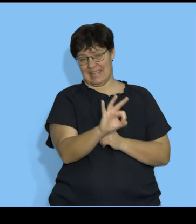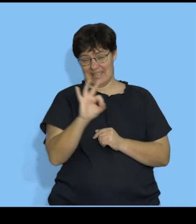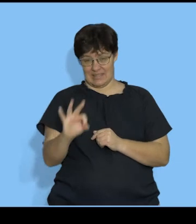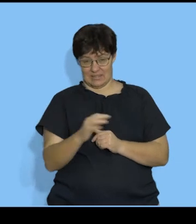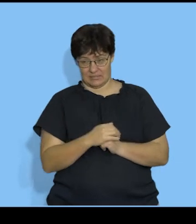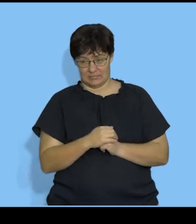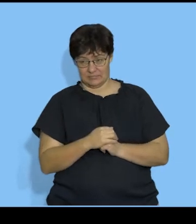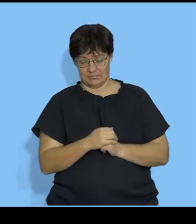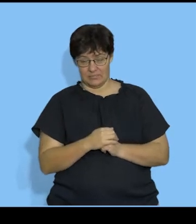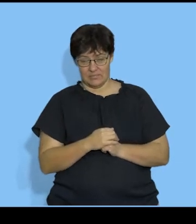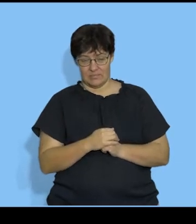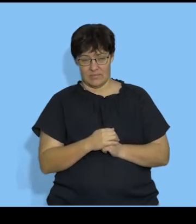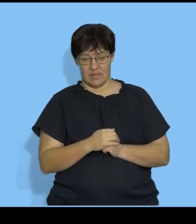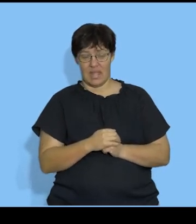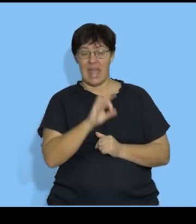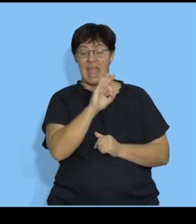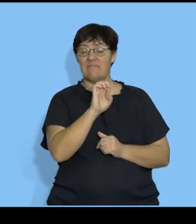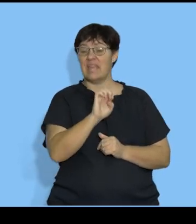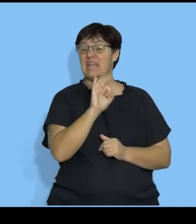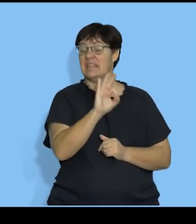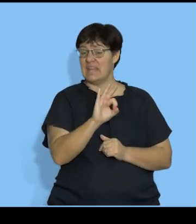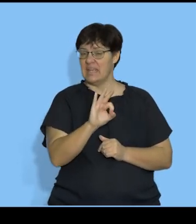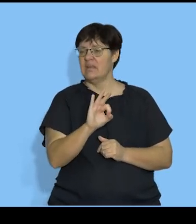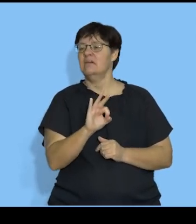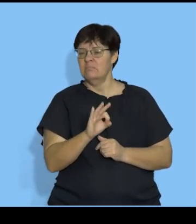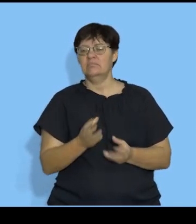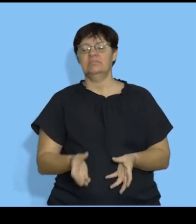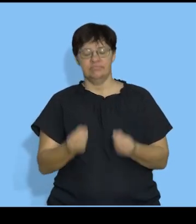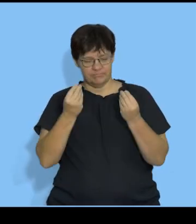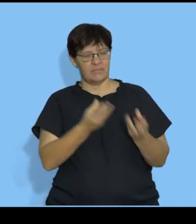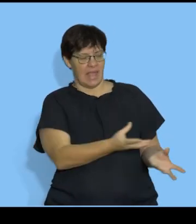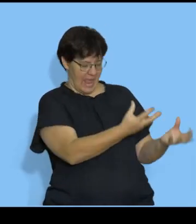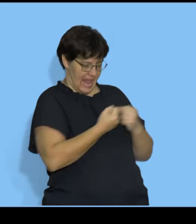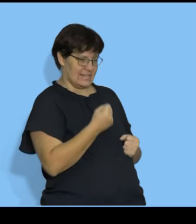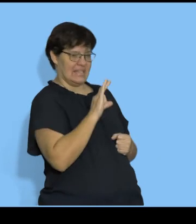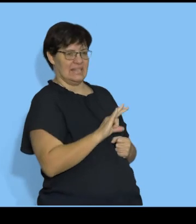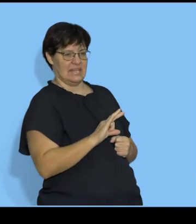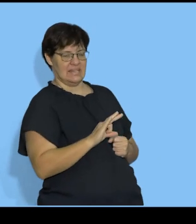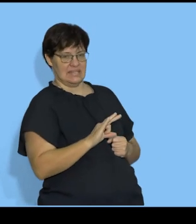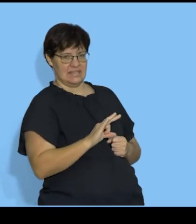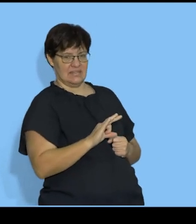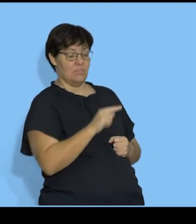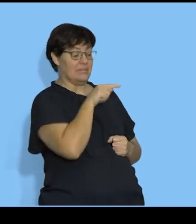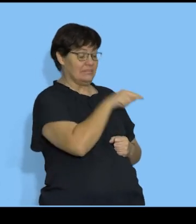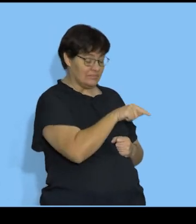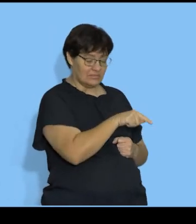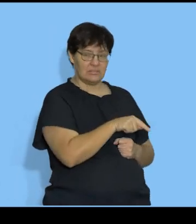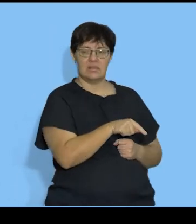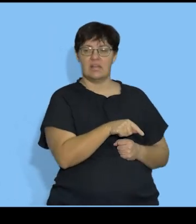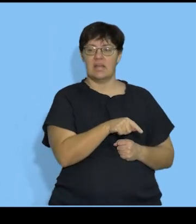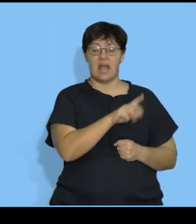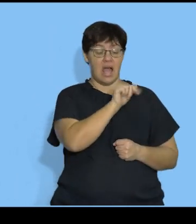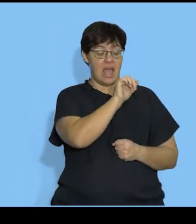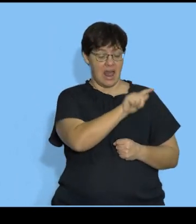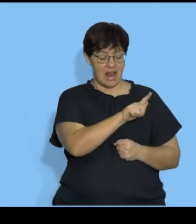every Fe3 plus ion, there are 3 electrons gained. So what is lost equals to what is gained. So we can